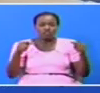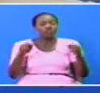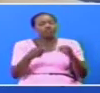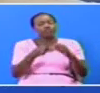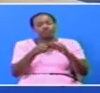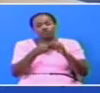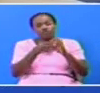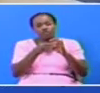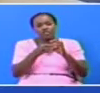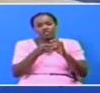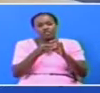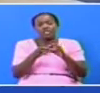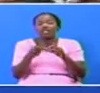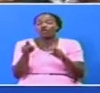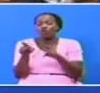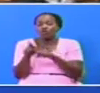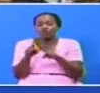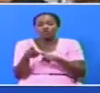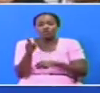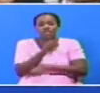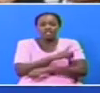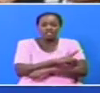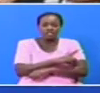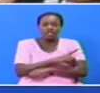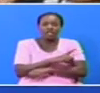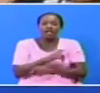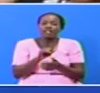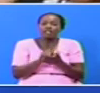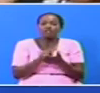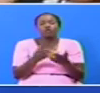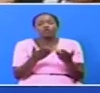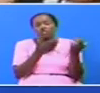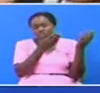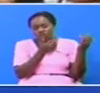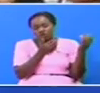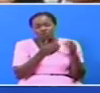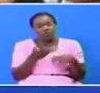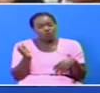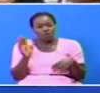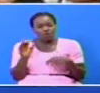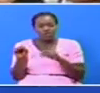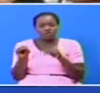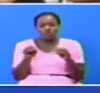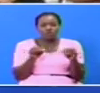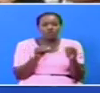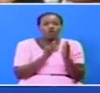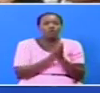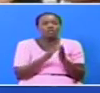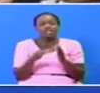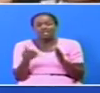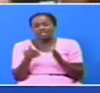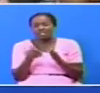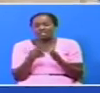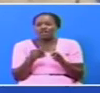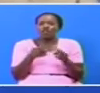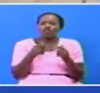date. That is also the day, the International Human Rights Day. You do realize that WIPA right now is moving towards social justice, towards a